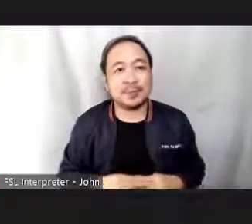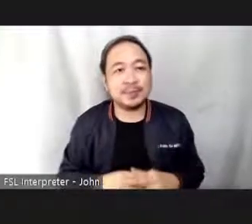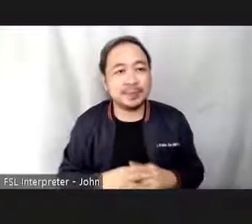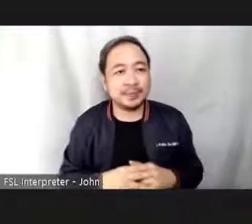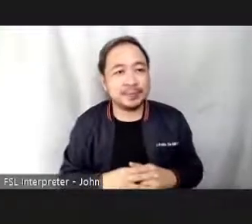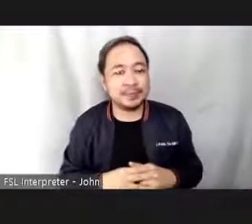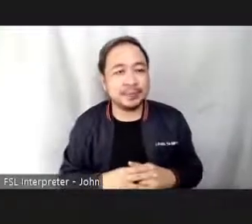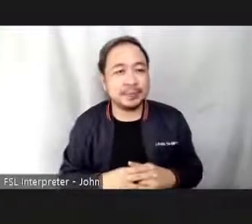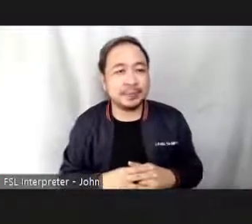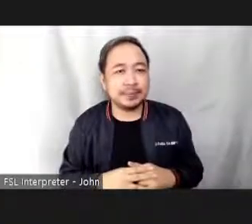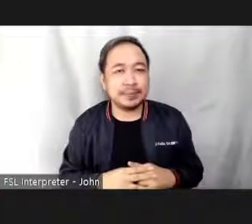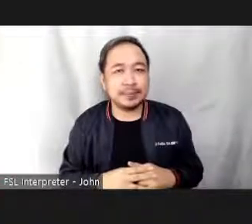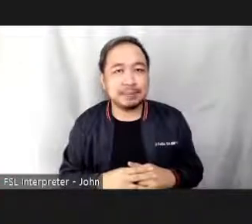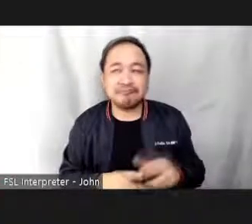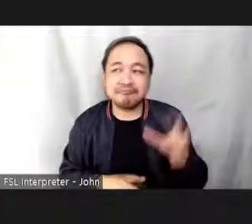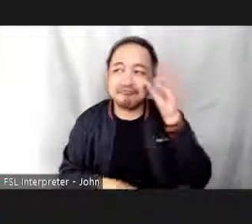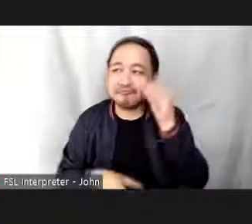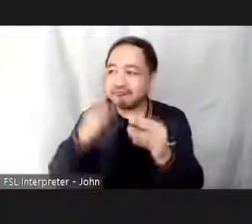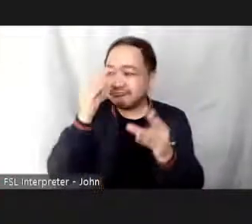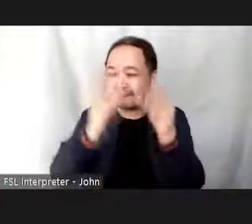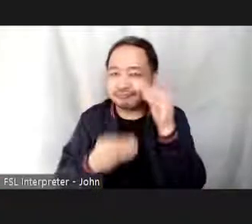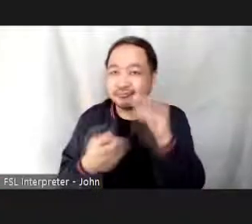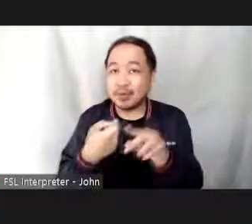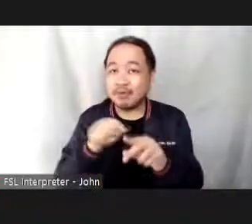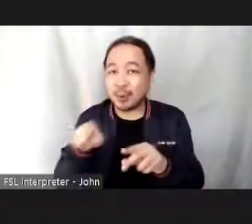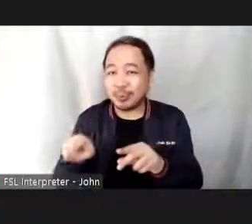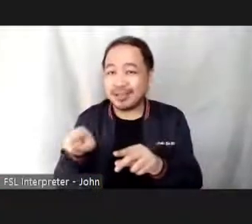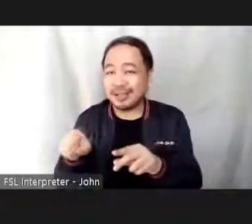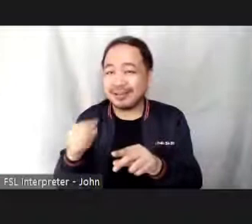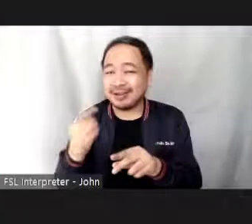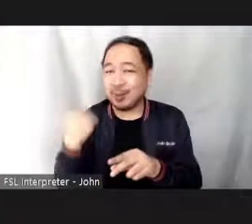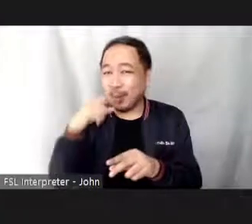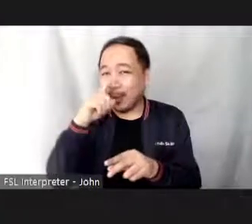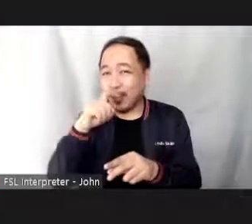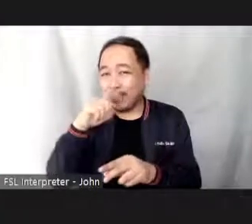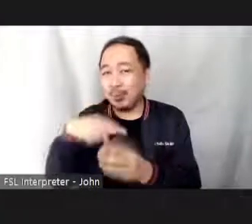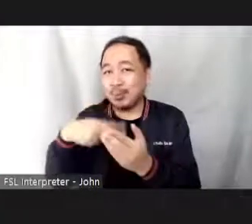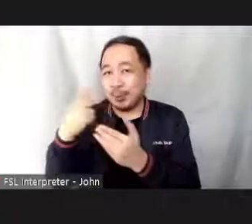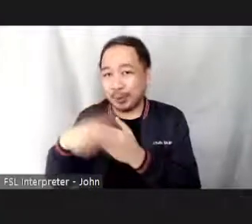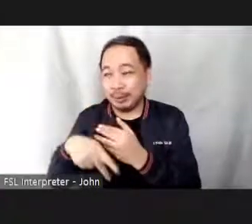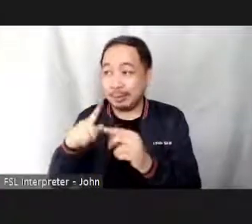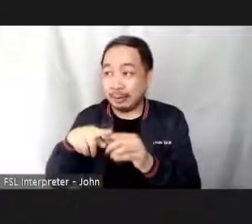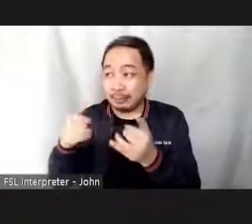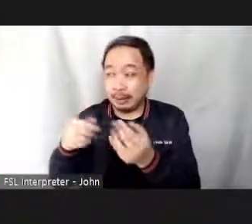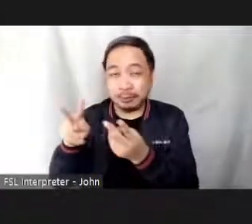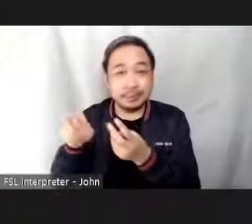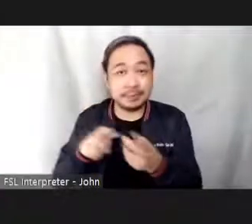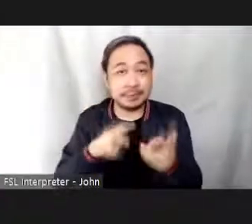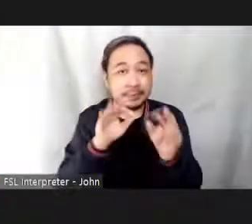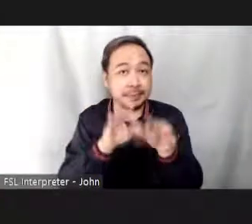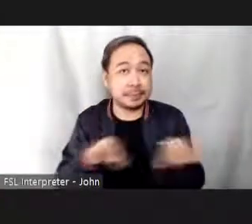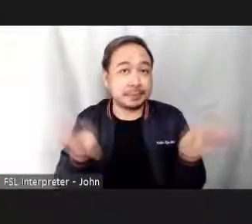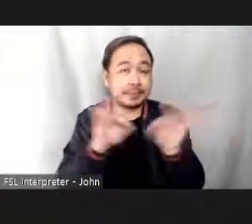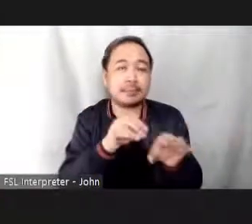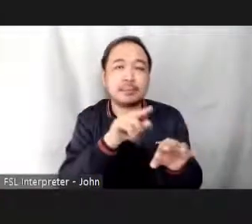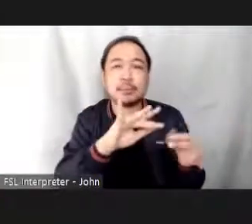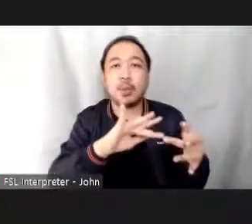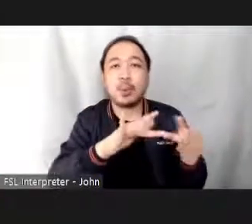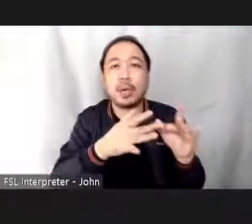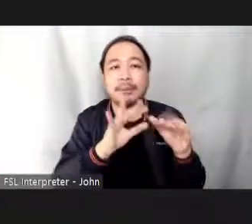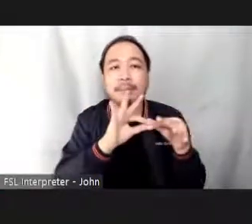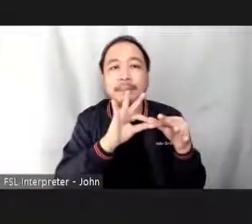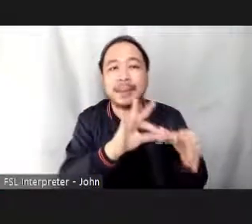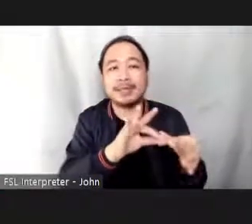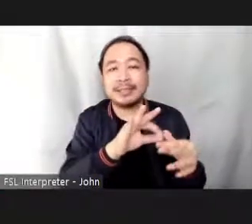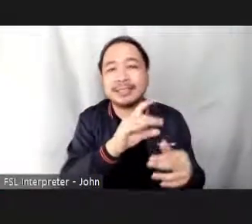From all the lessons learned from the standalone program, ito yung pinaka-importante, that the web-based database is